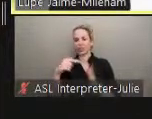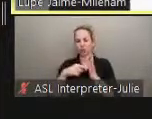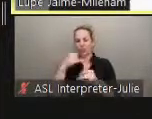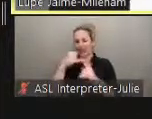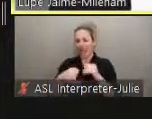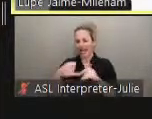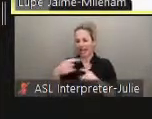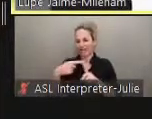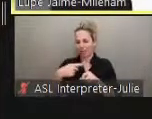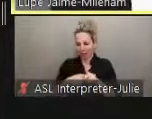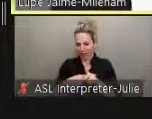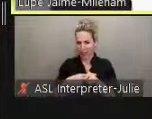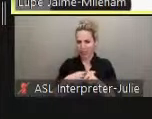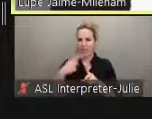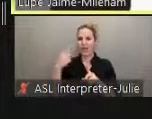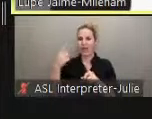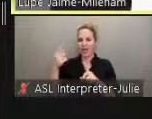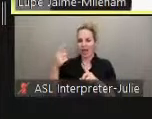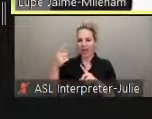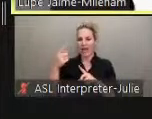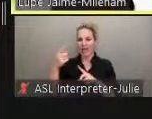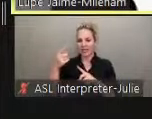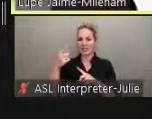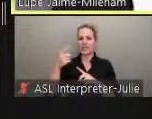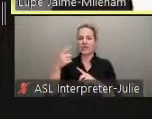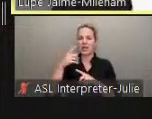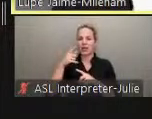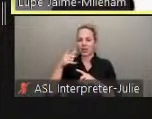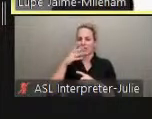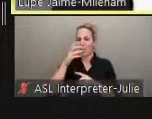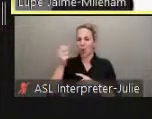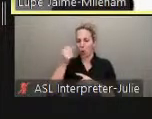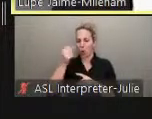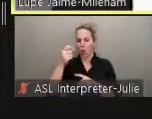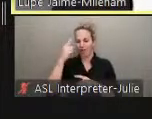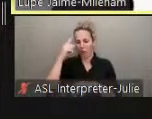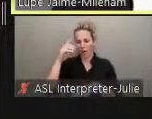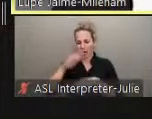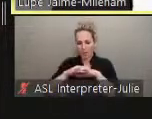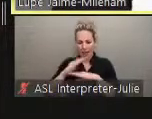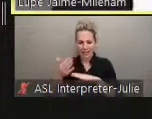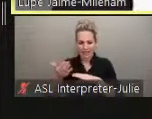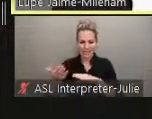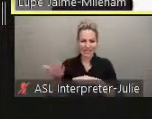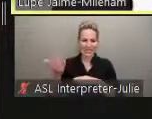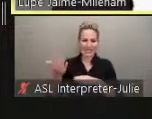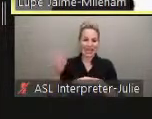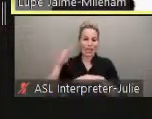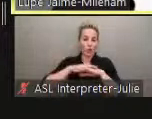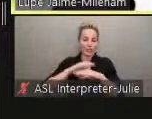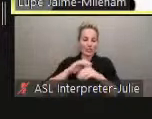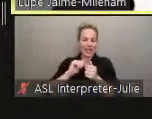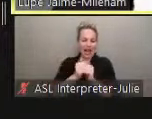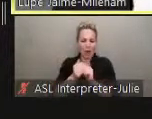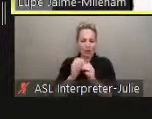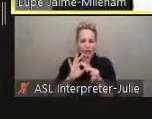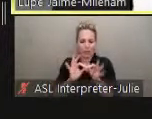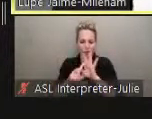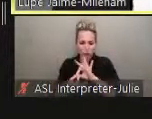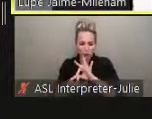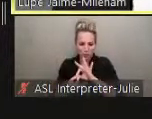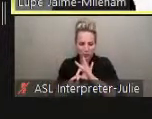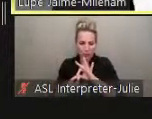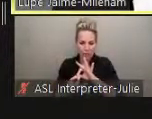funding for capacity increase, and how capacity increase is being interpreted in regards to